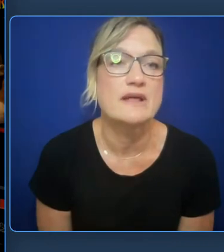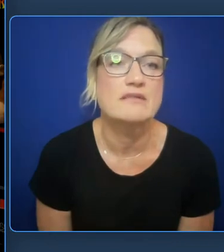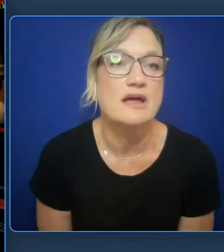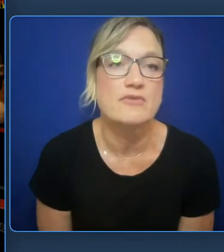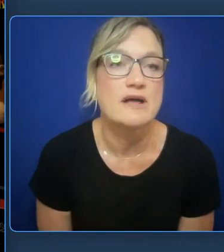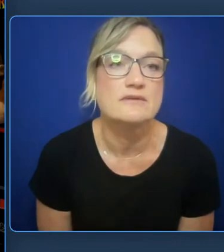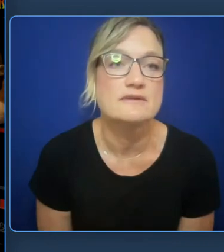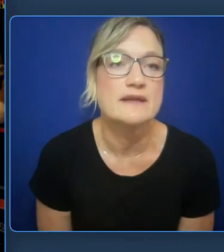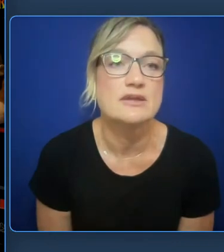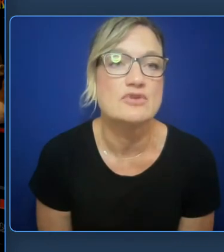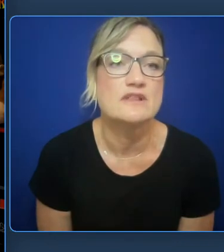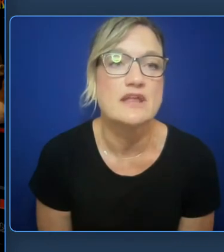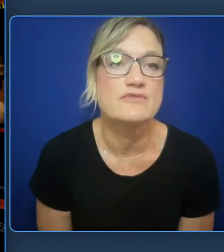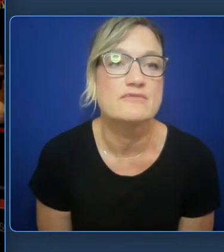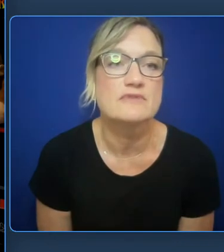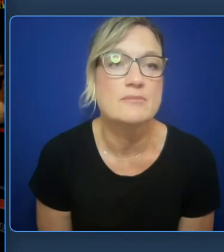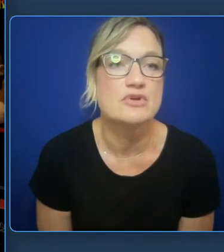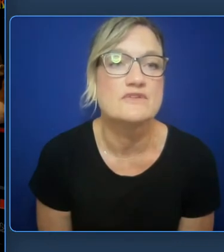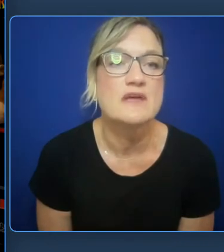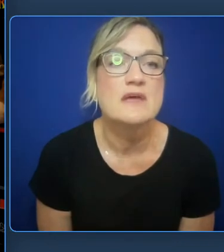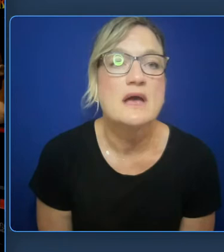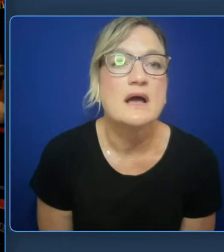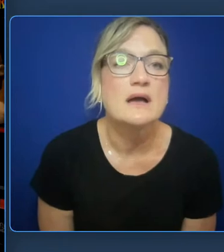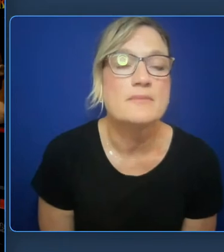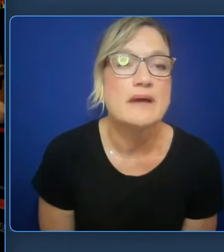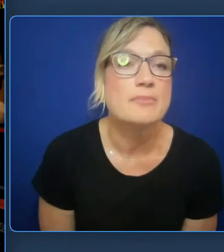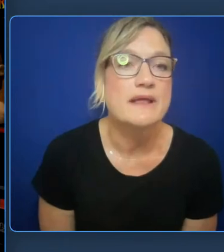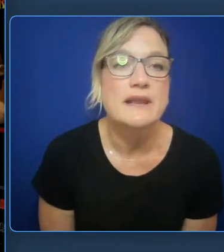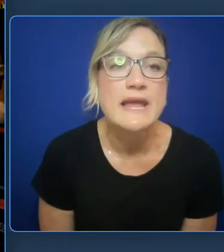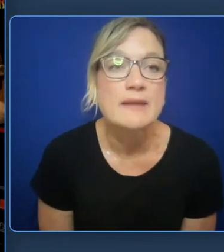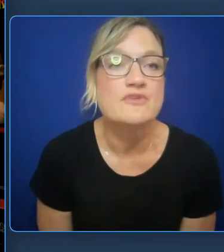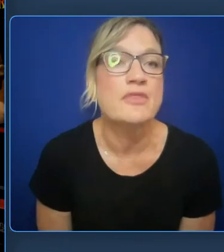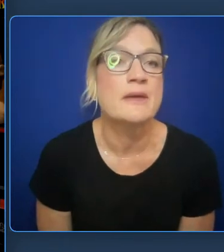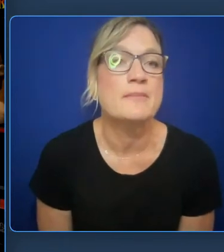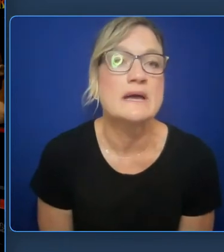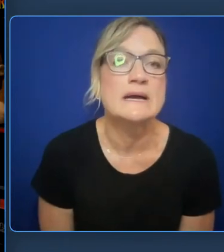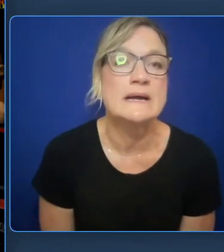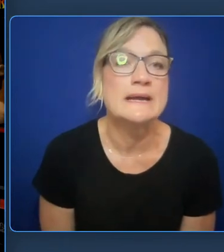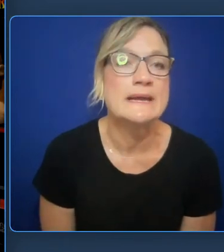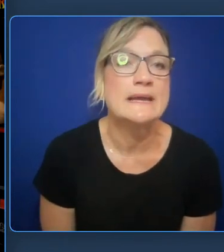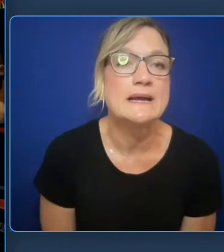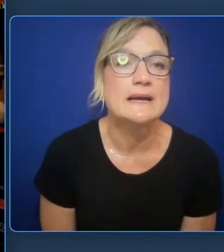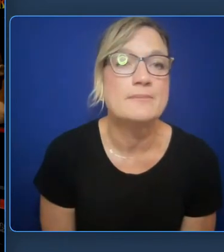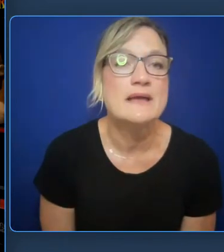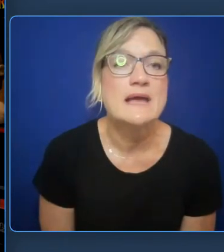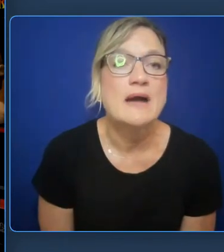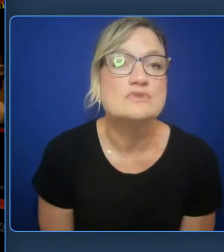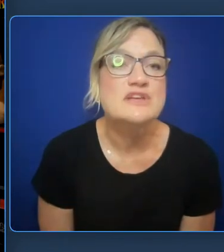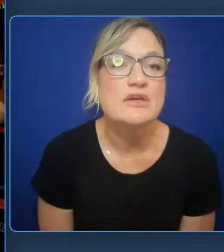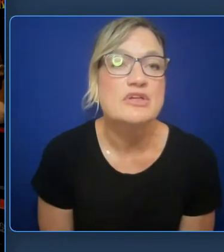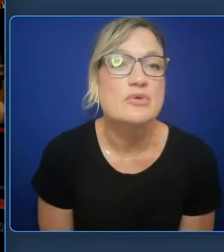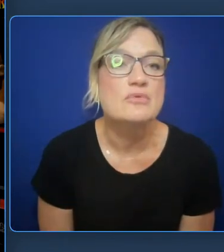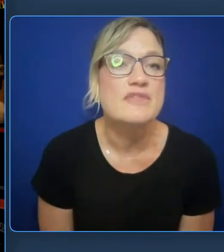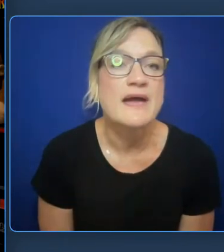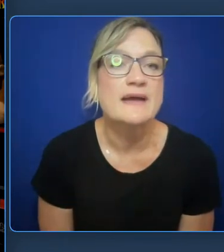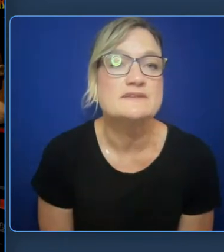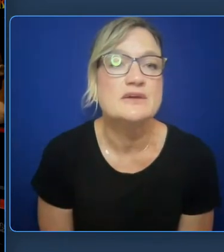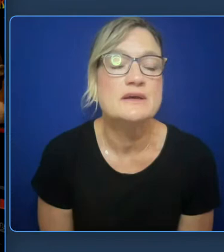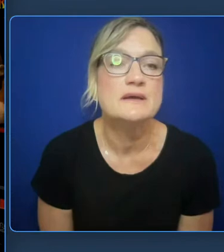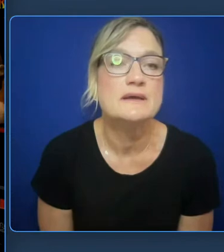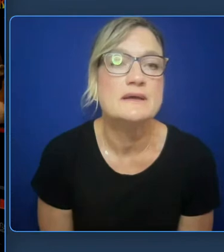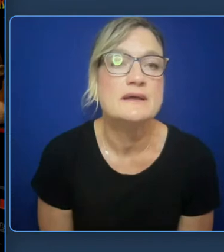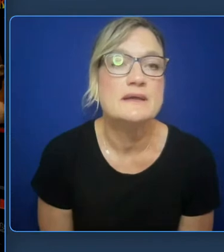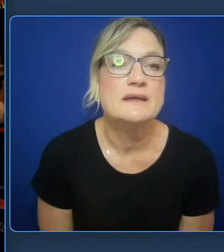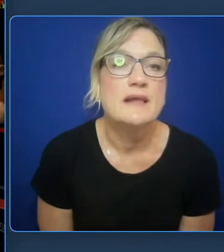or I carry a lot around and use a lot of computers. I play a lot of games on them. I will tell you